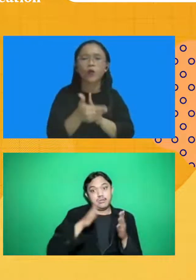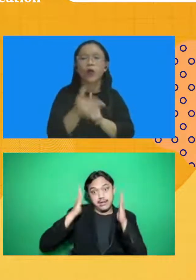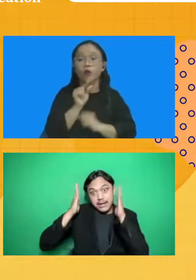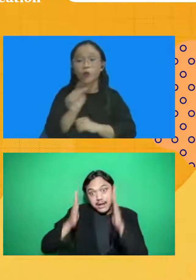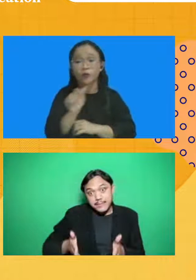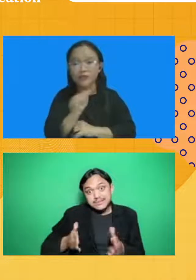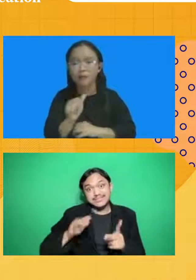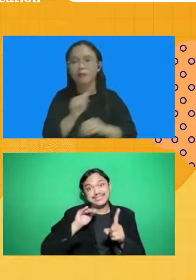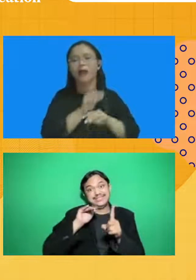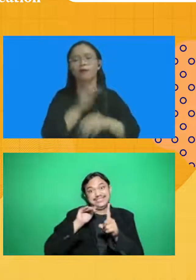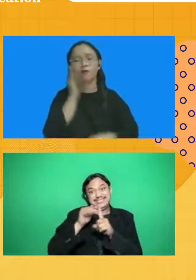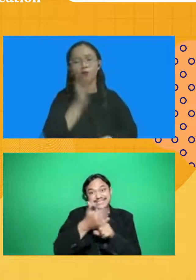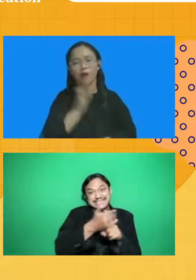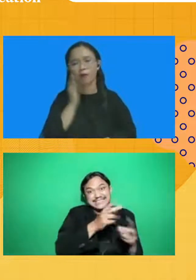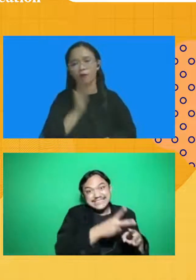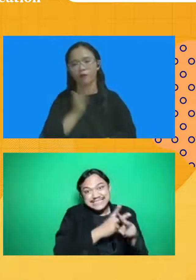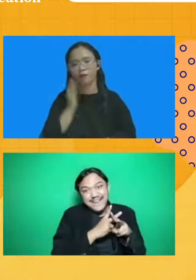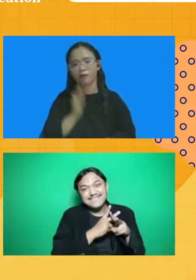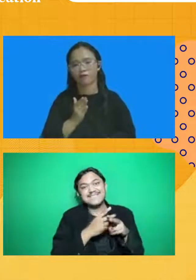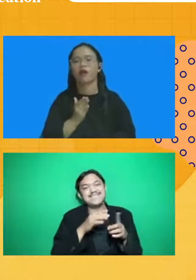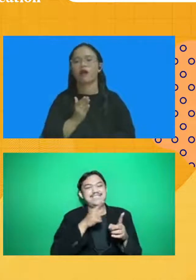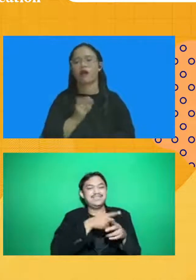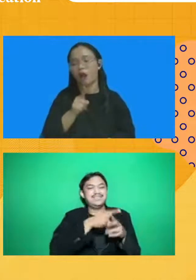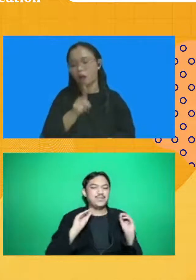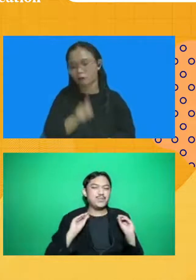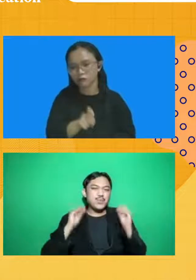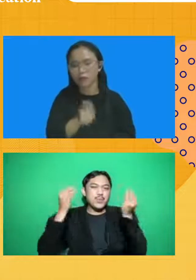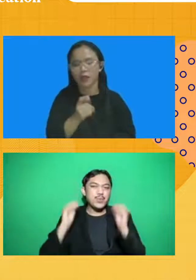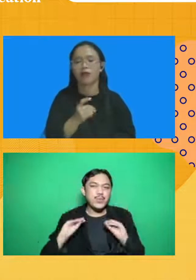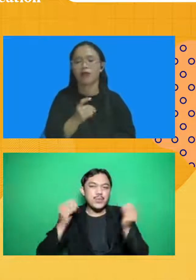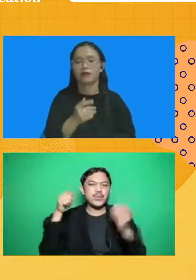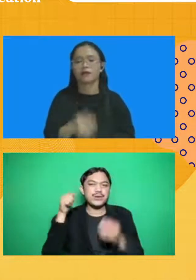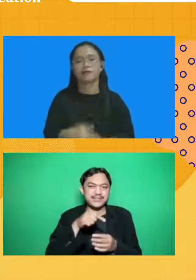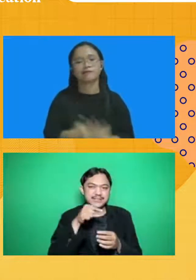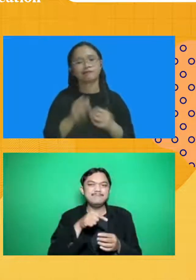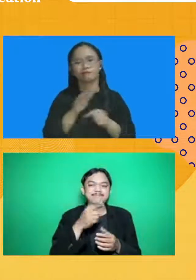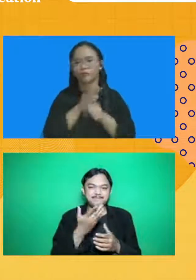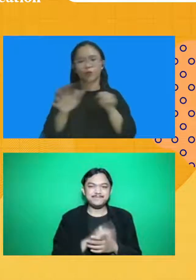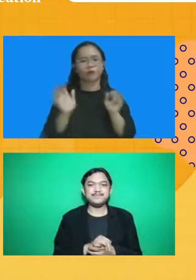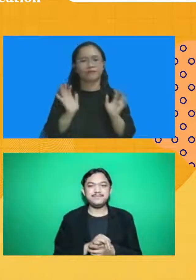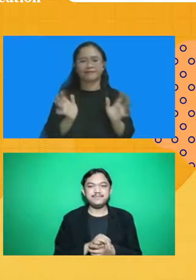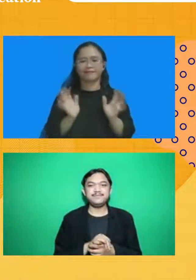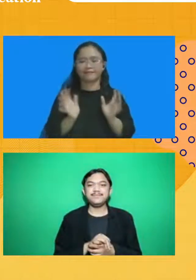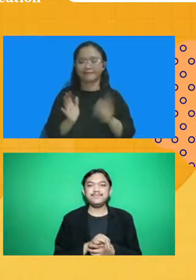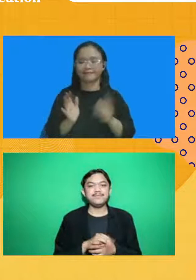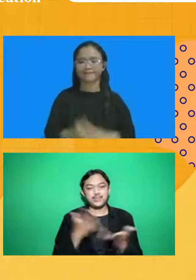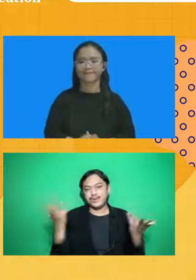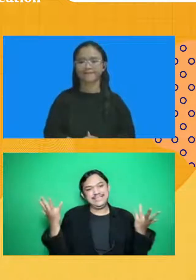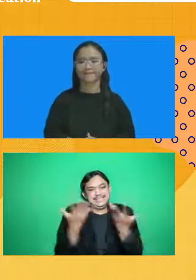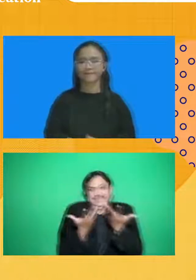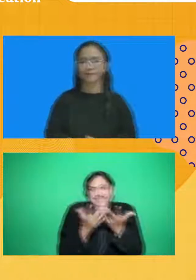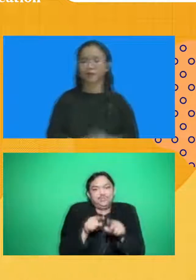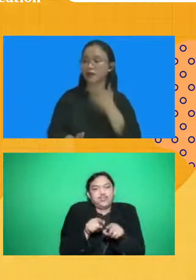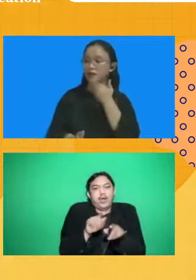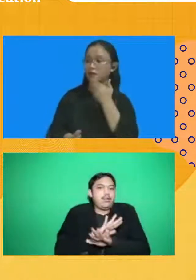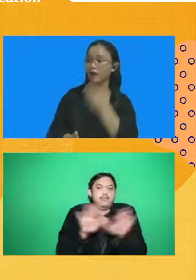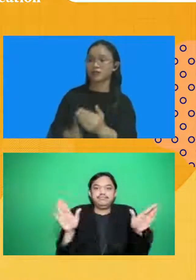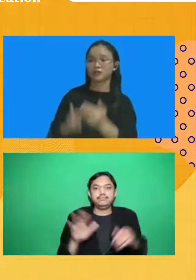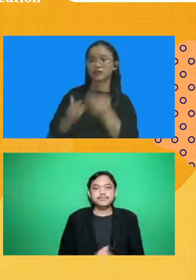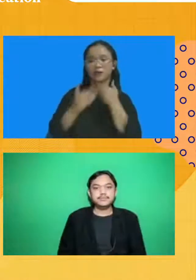that was all about our ideas. Thank you so much. Yeah, thank you so much. So I